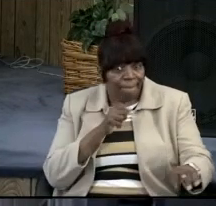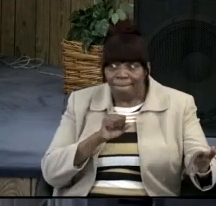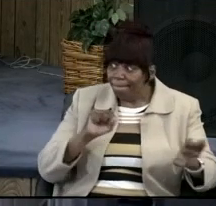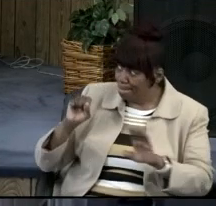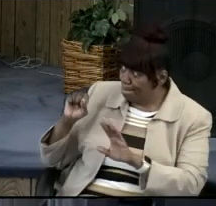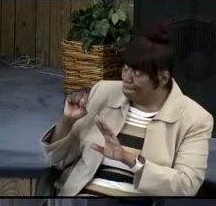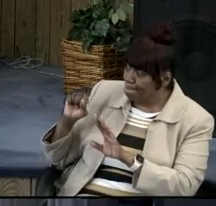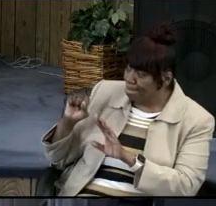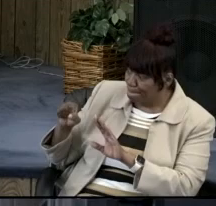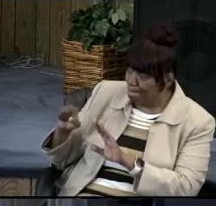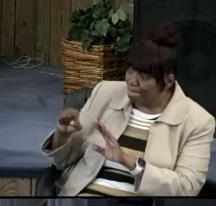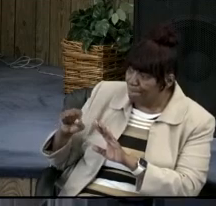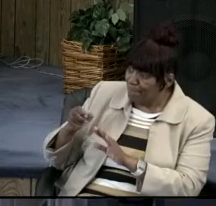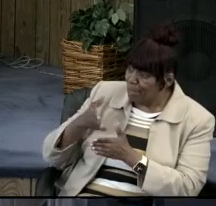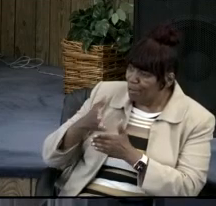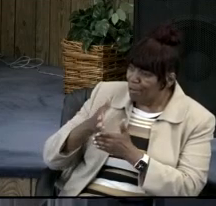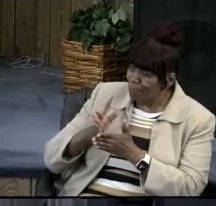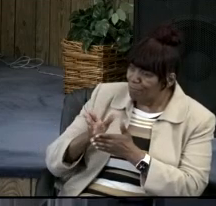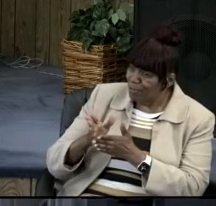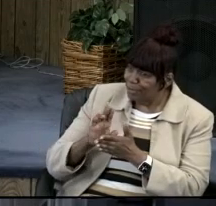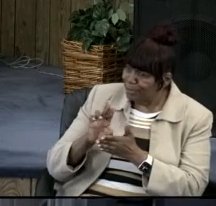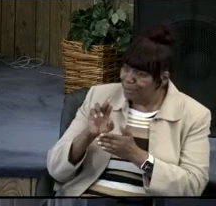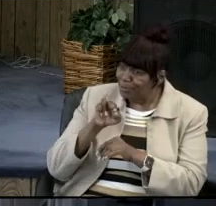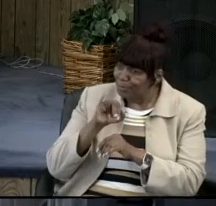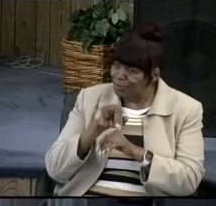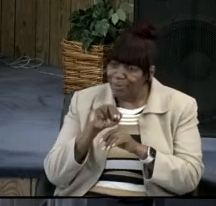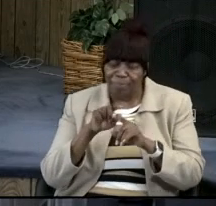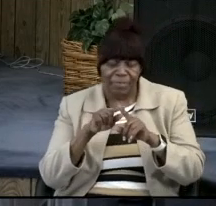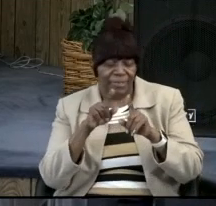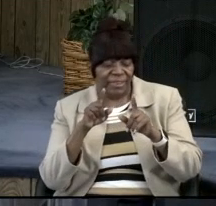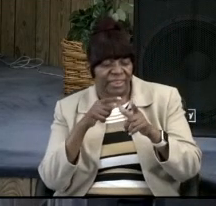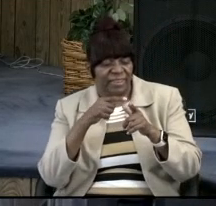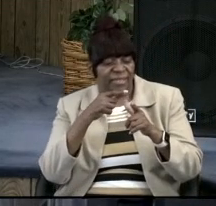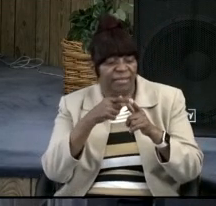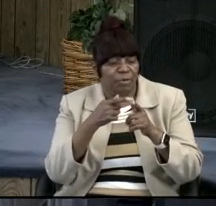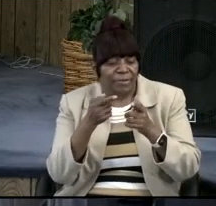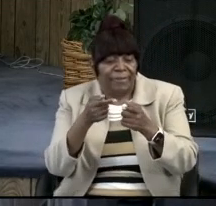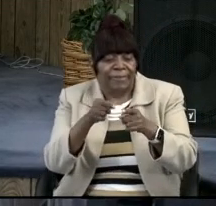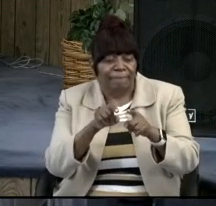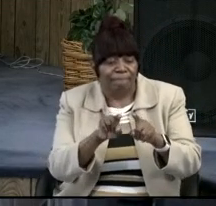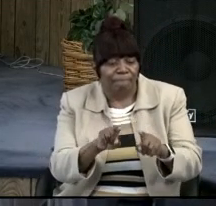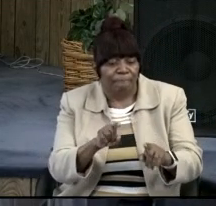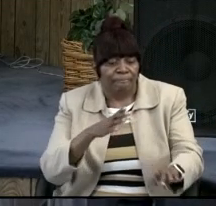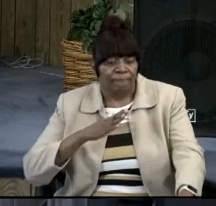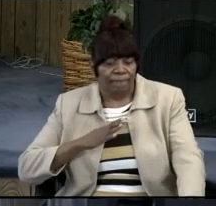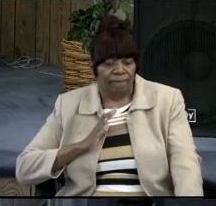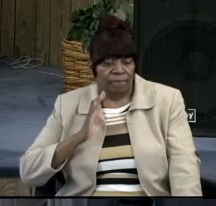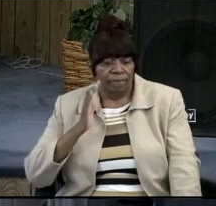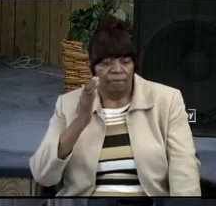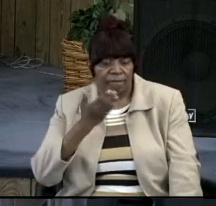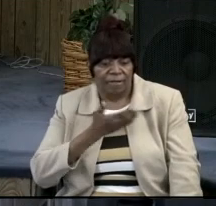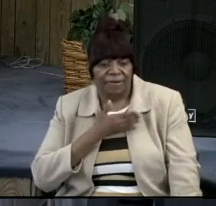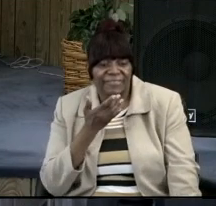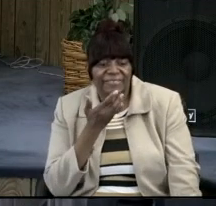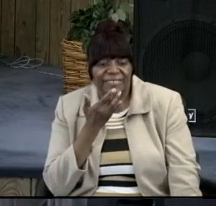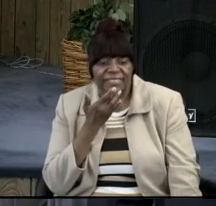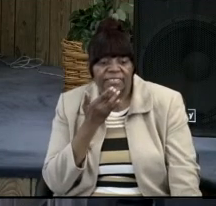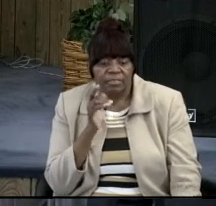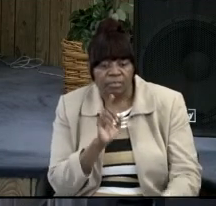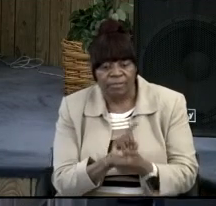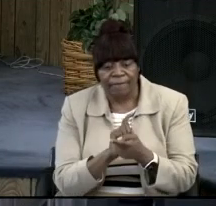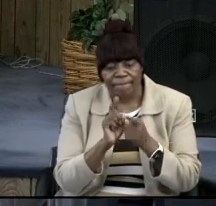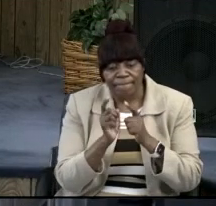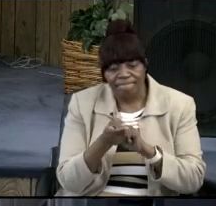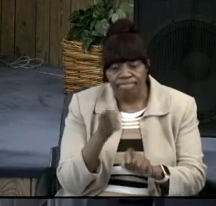say, yes, of course it is. But then what happens is our palates change and it